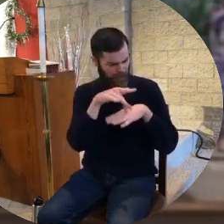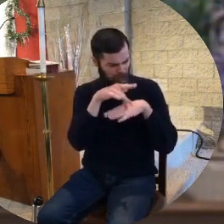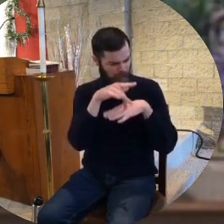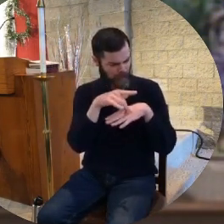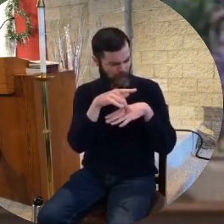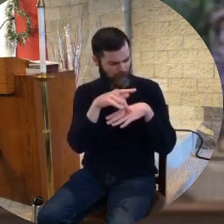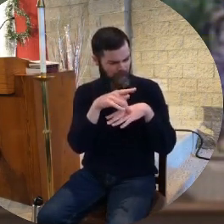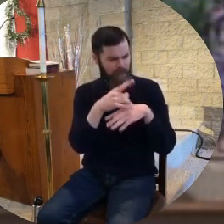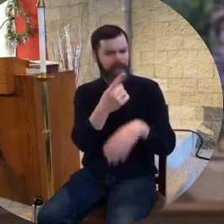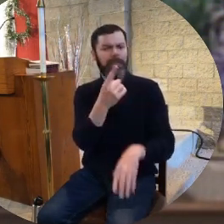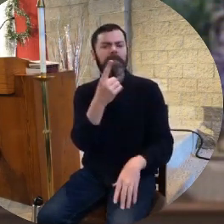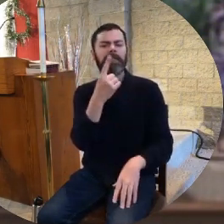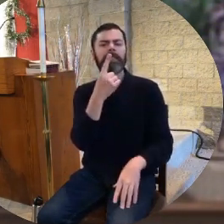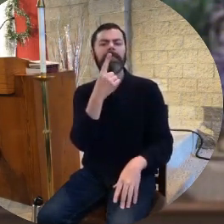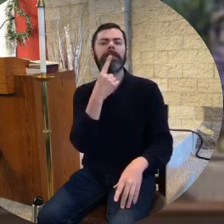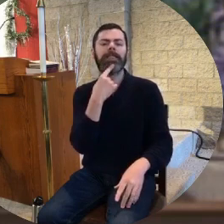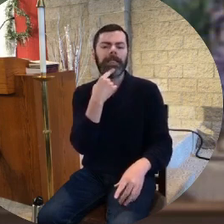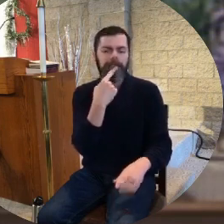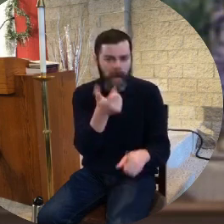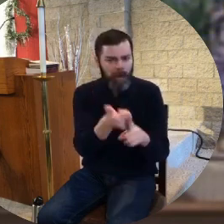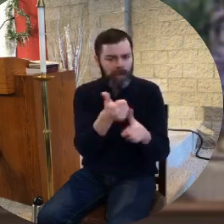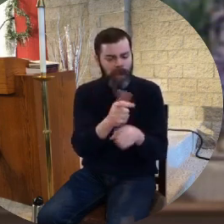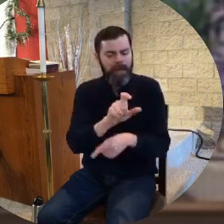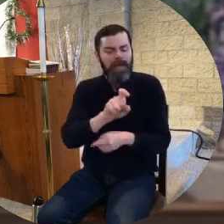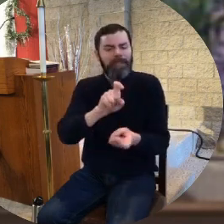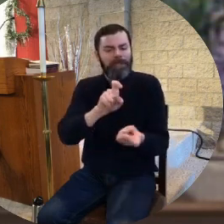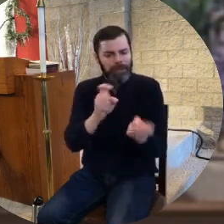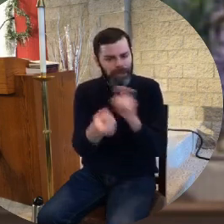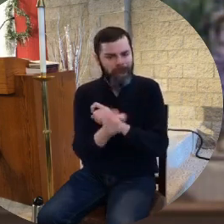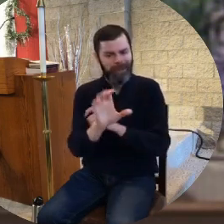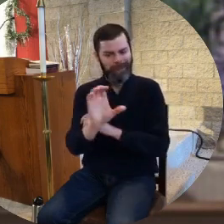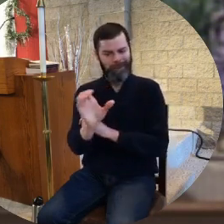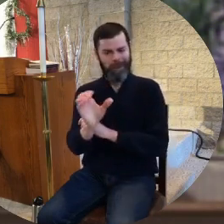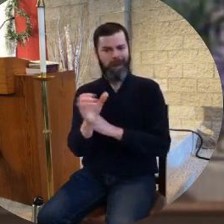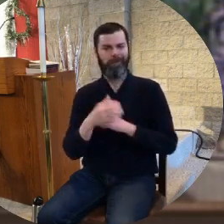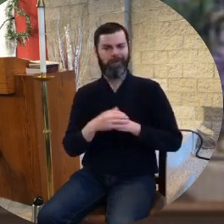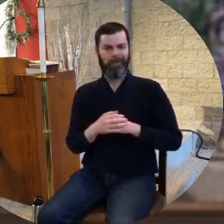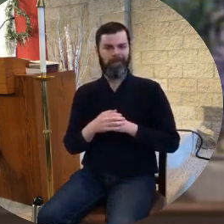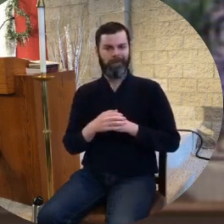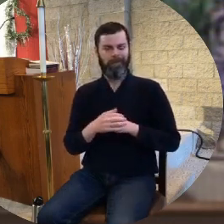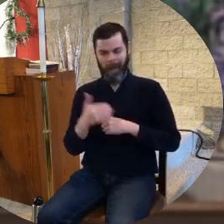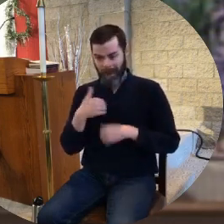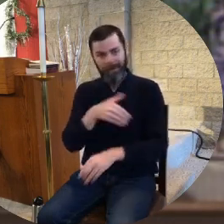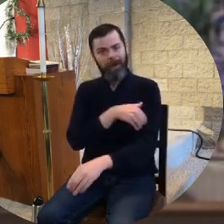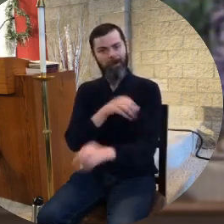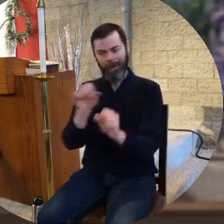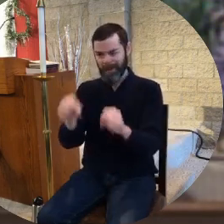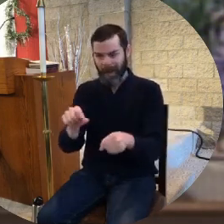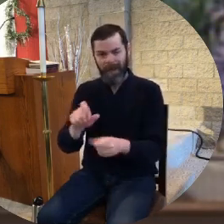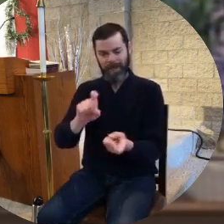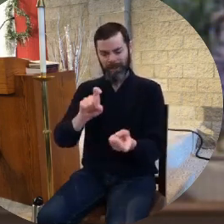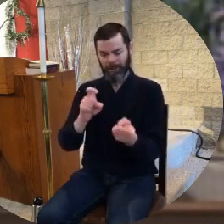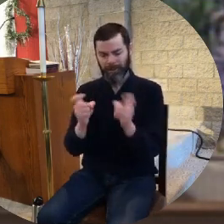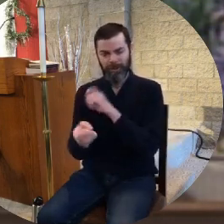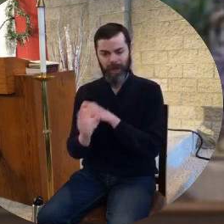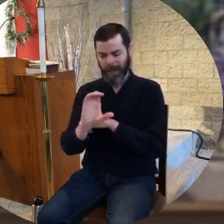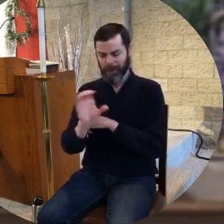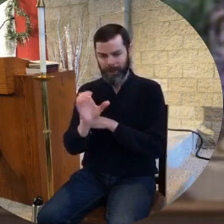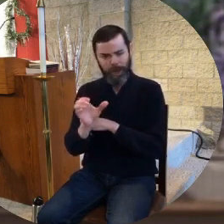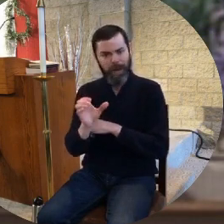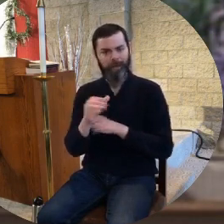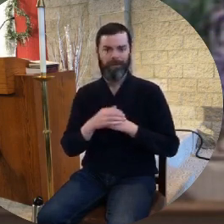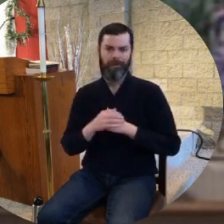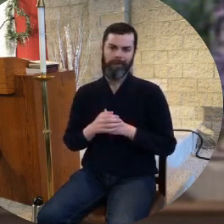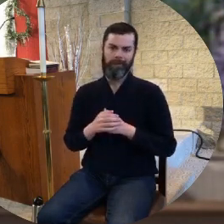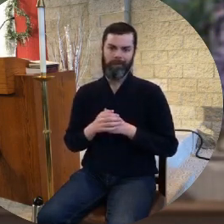Change to the channel. And we have the power to do that. And as we continue to change the channel in our life,